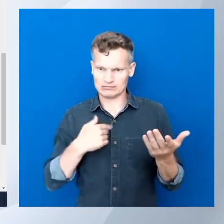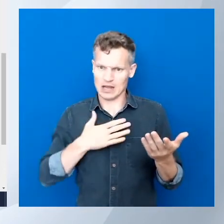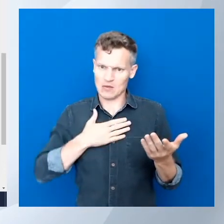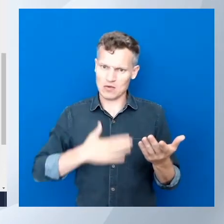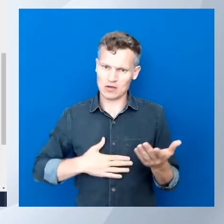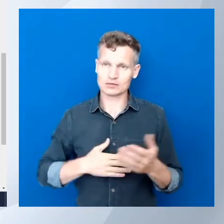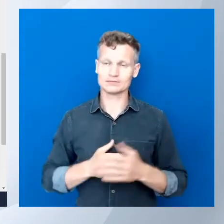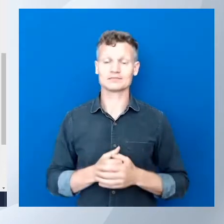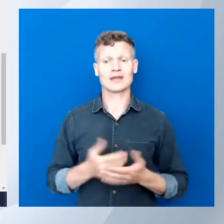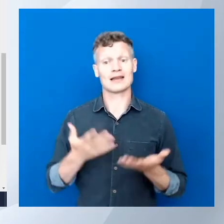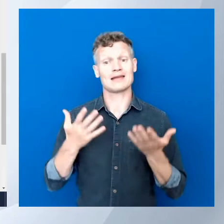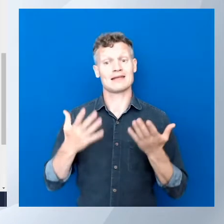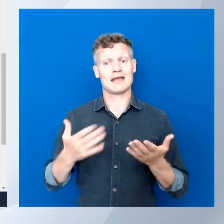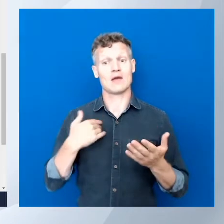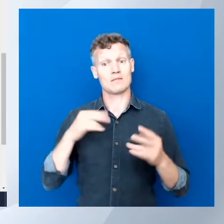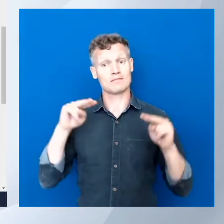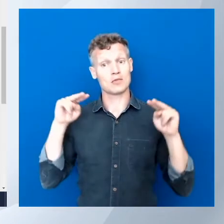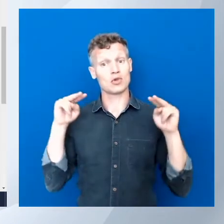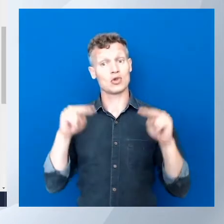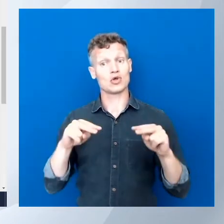accuracy.